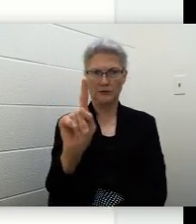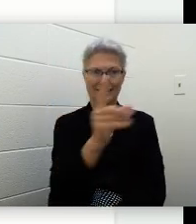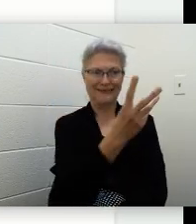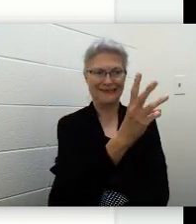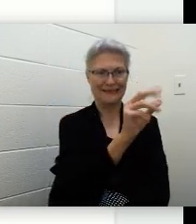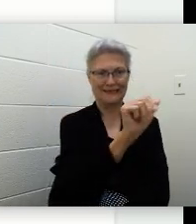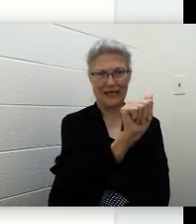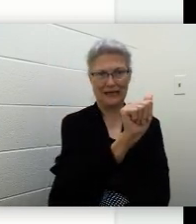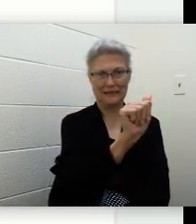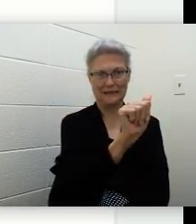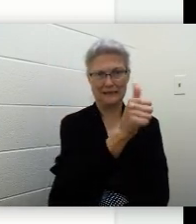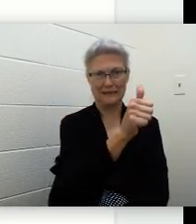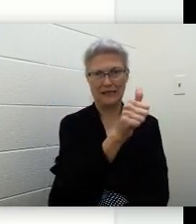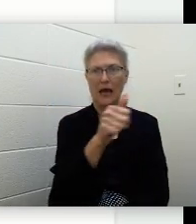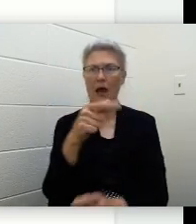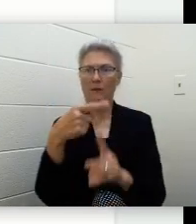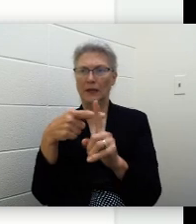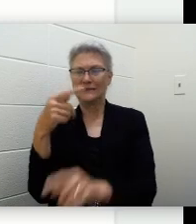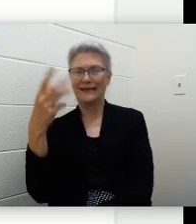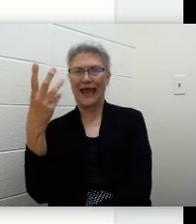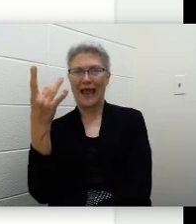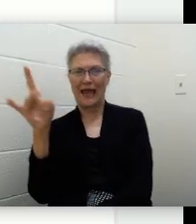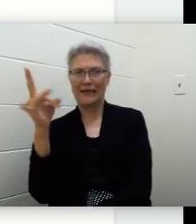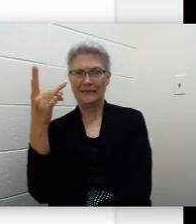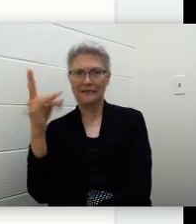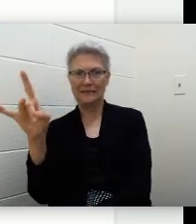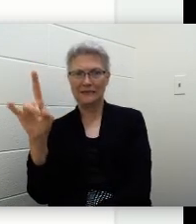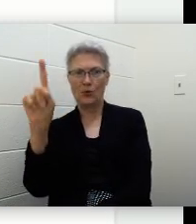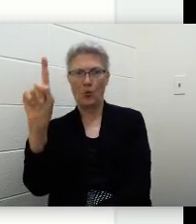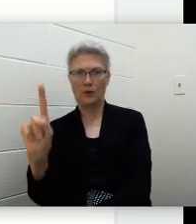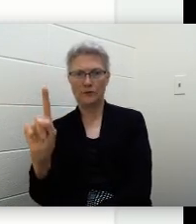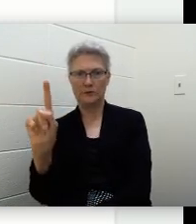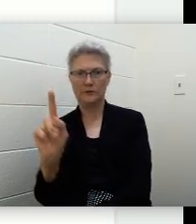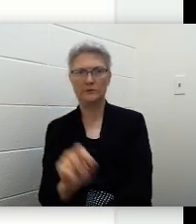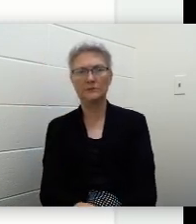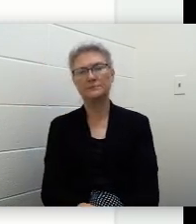10s plus we have,